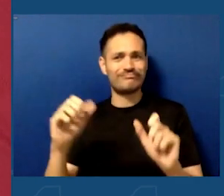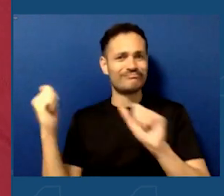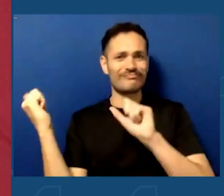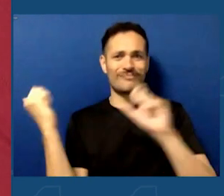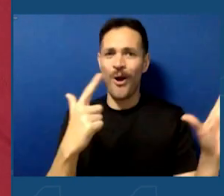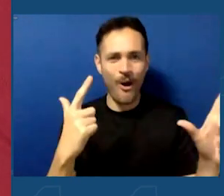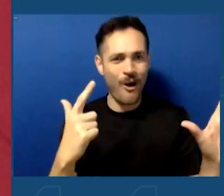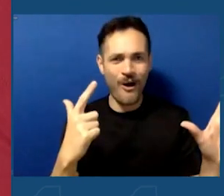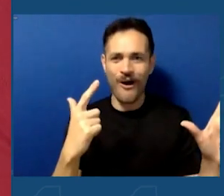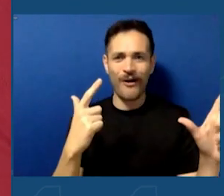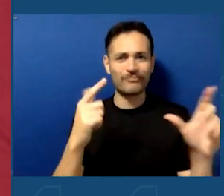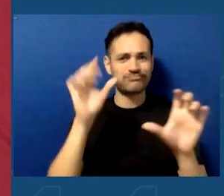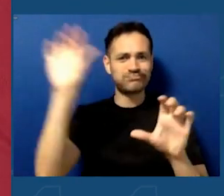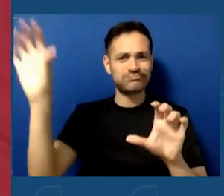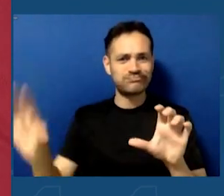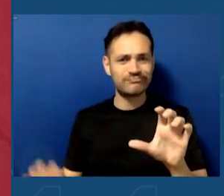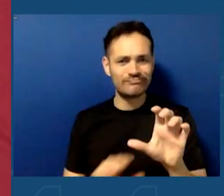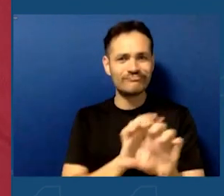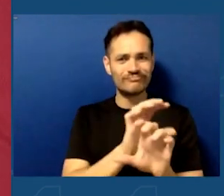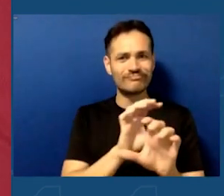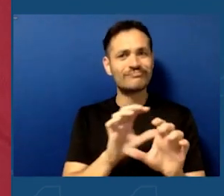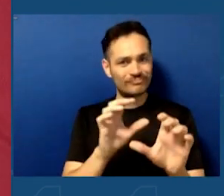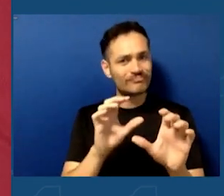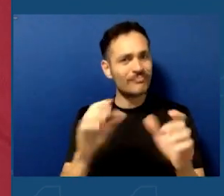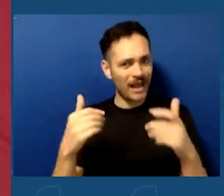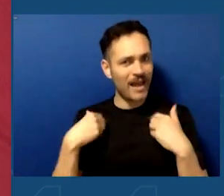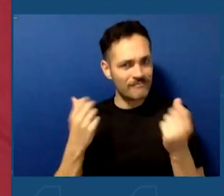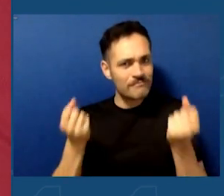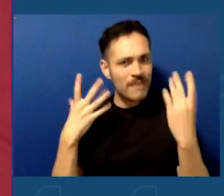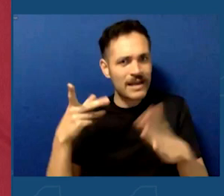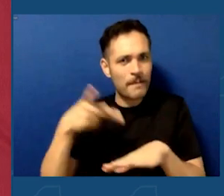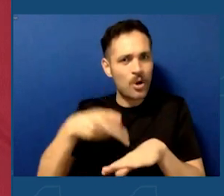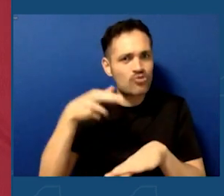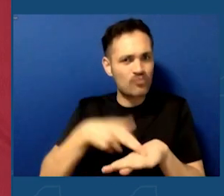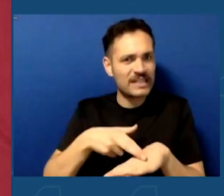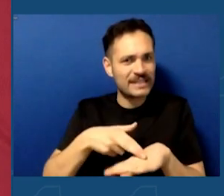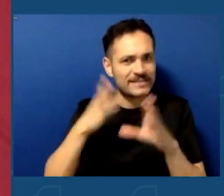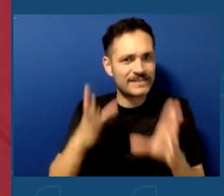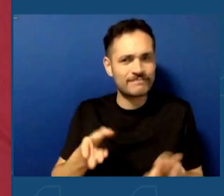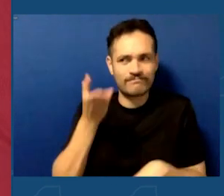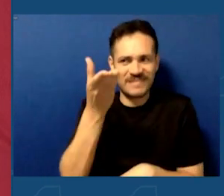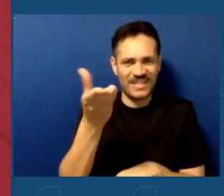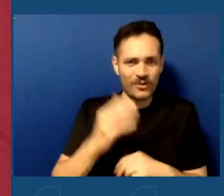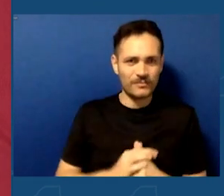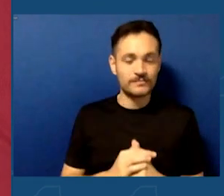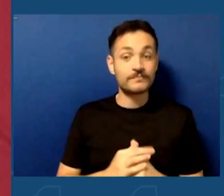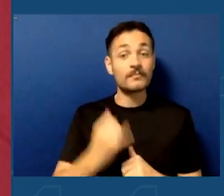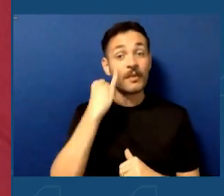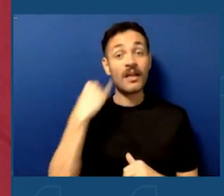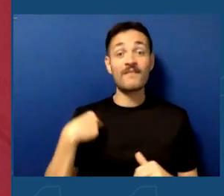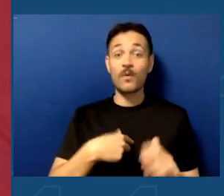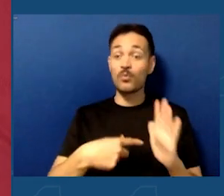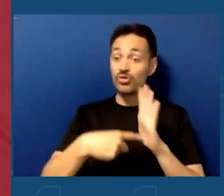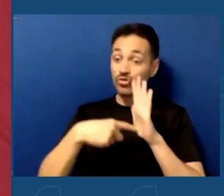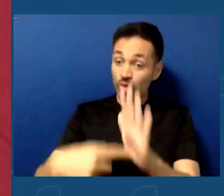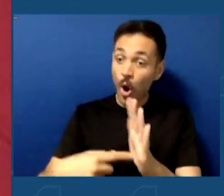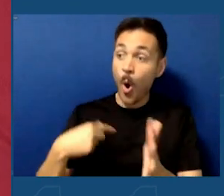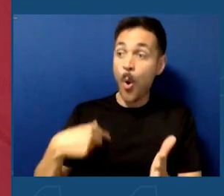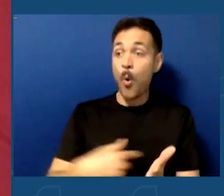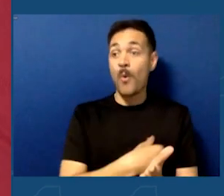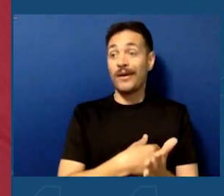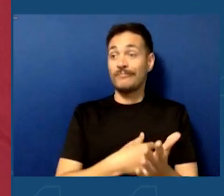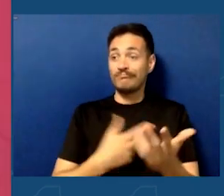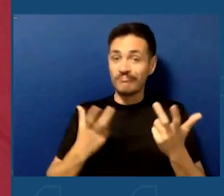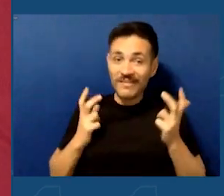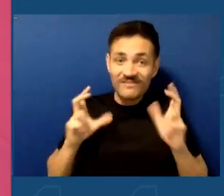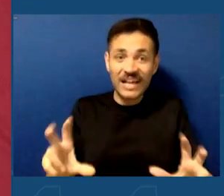large concentrations of Puerto Ricans. So if we show that we are investing in making